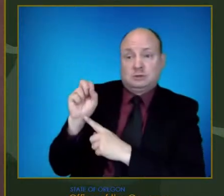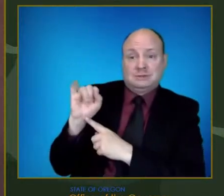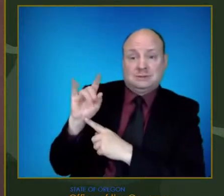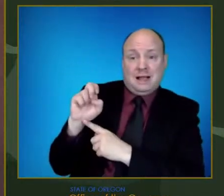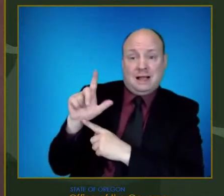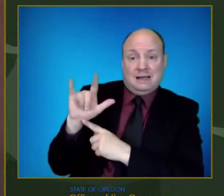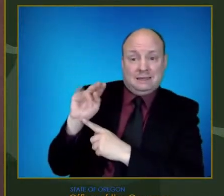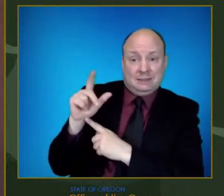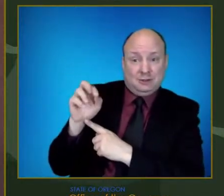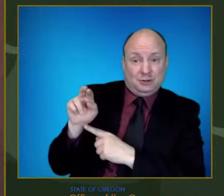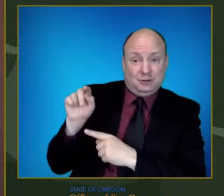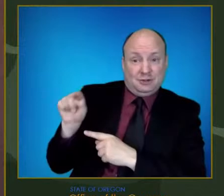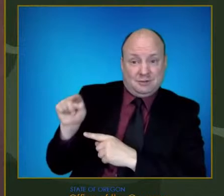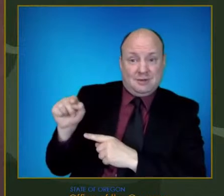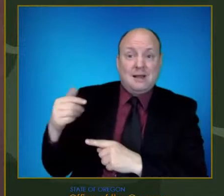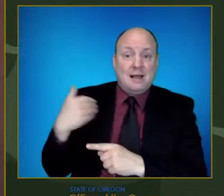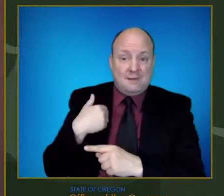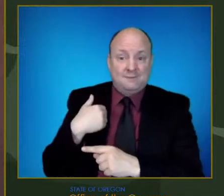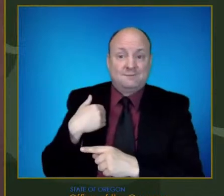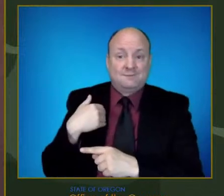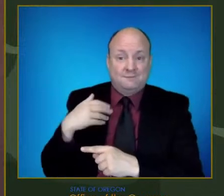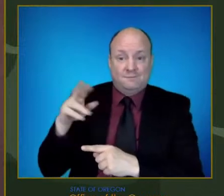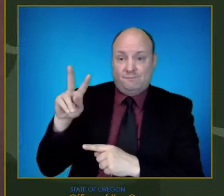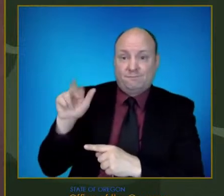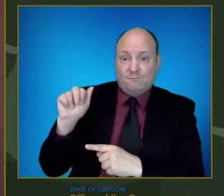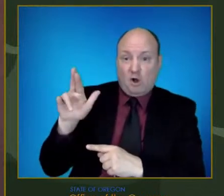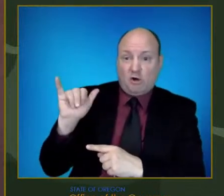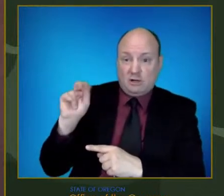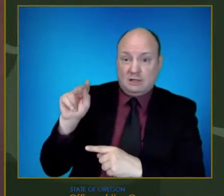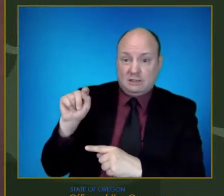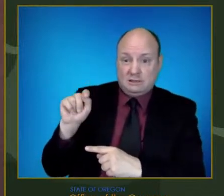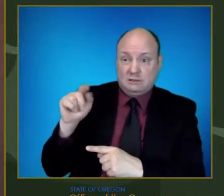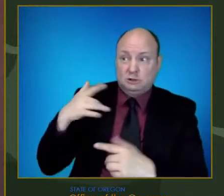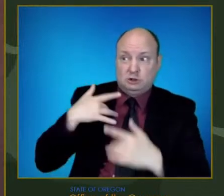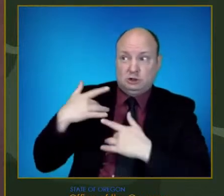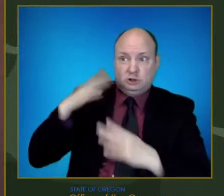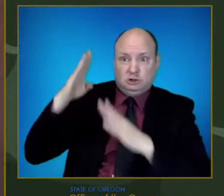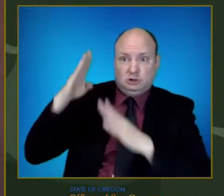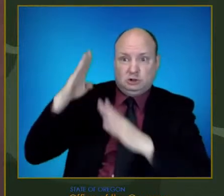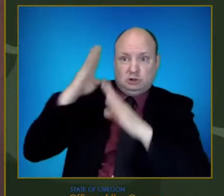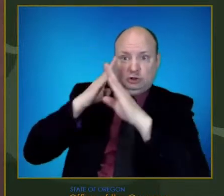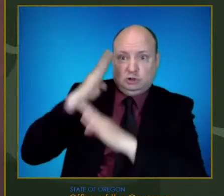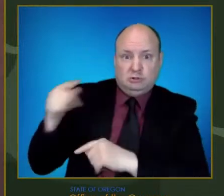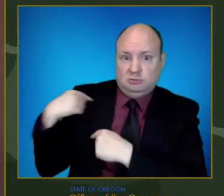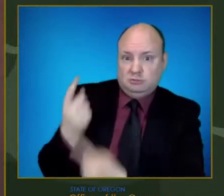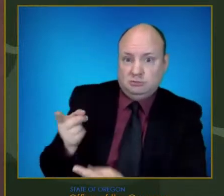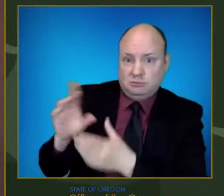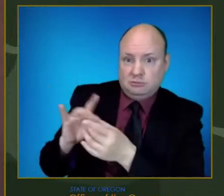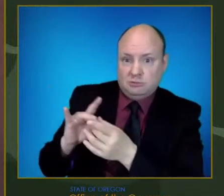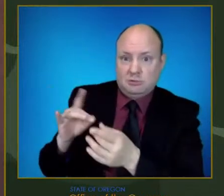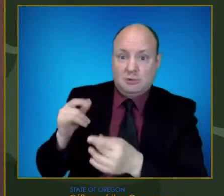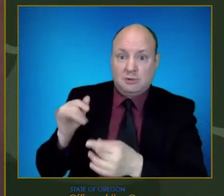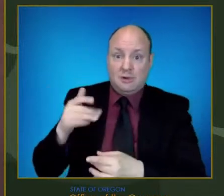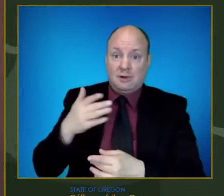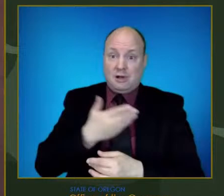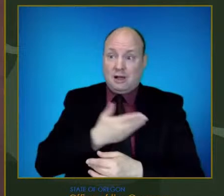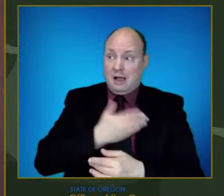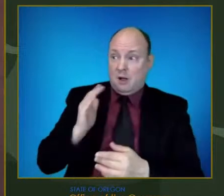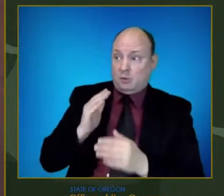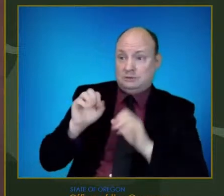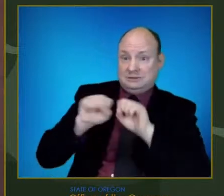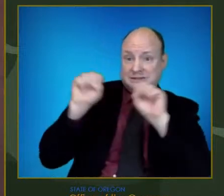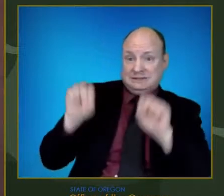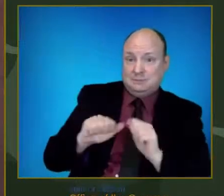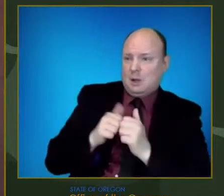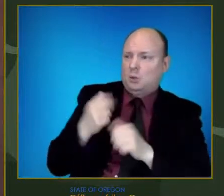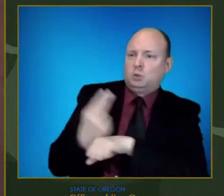the state. So we're going to continue to use the metric system. We always welcome feedback from